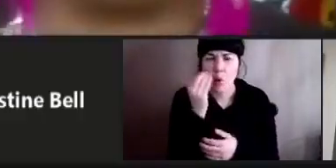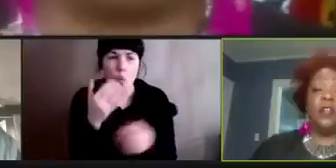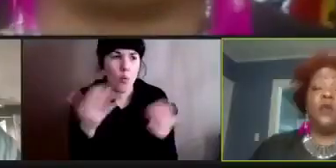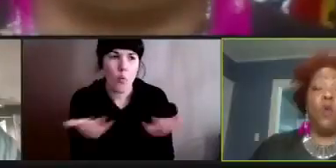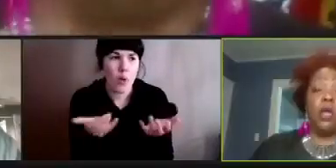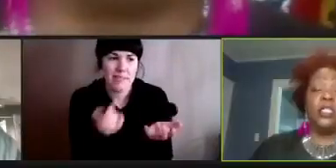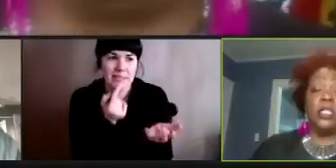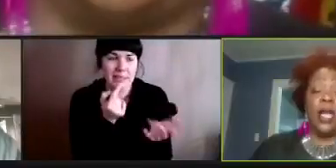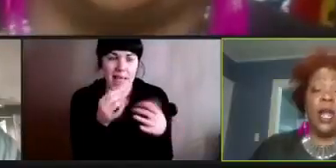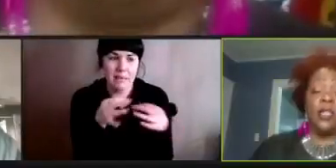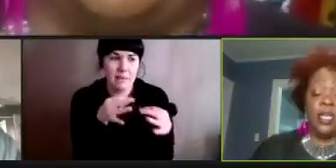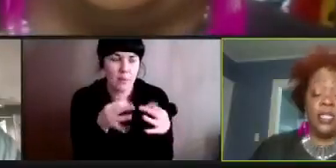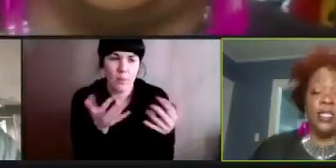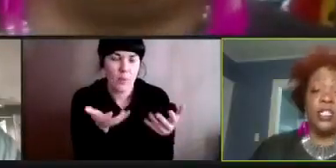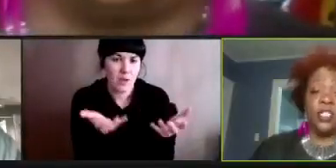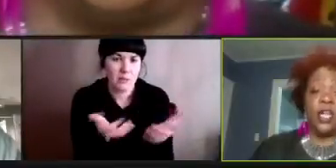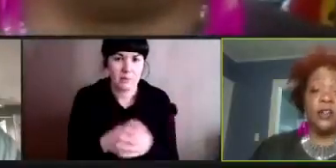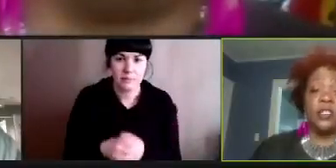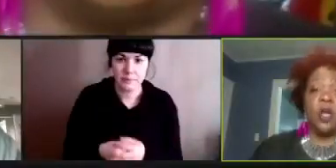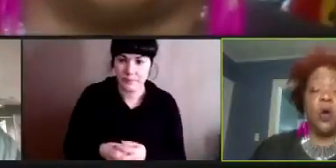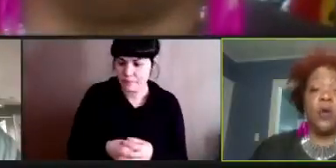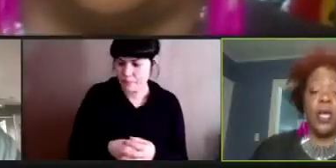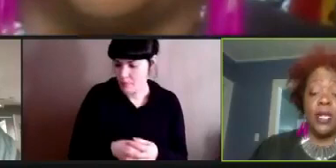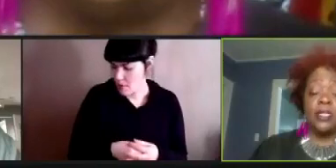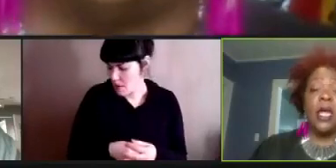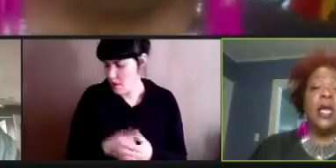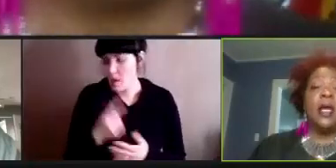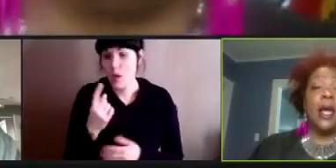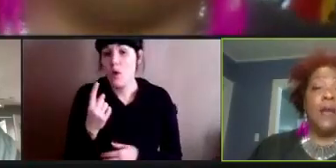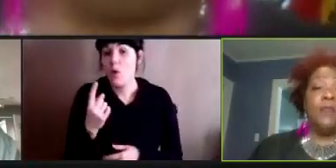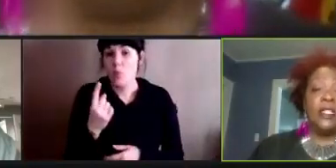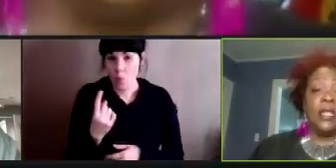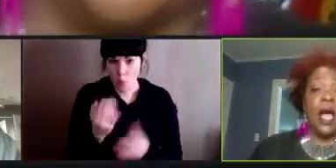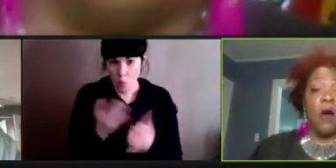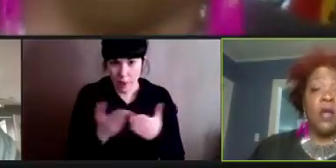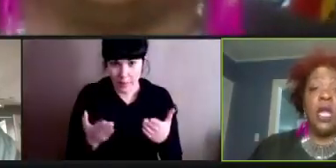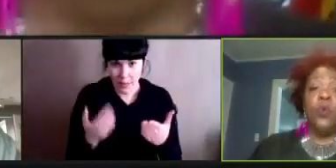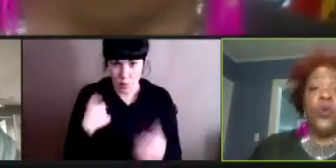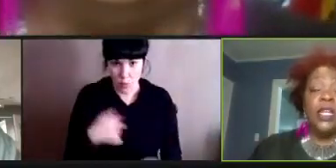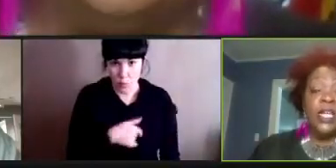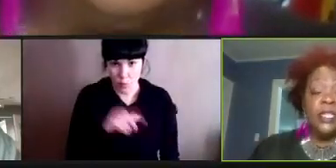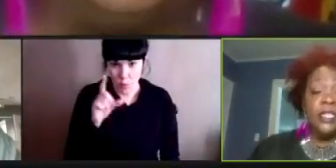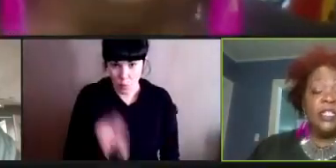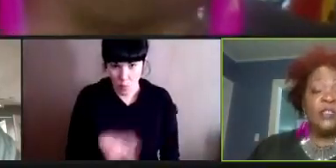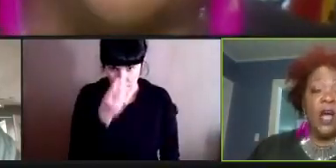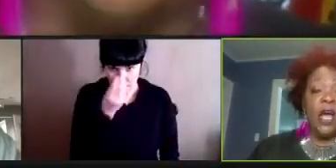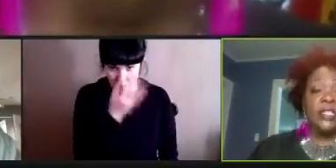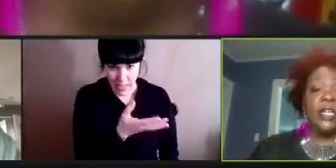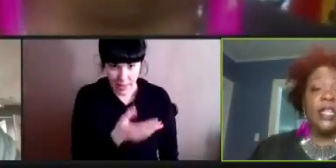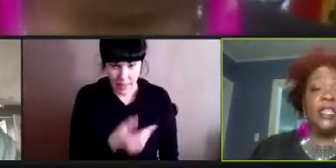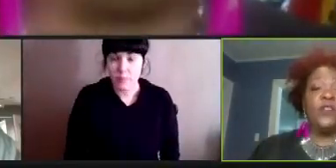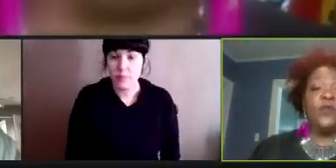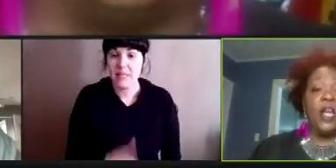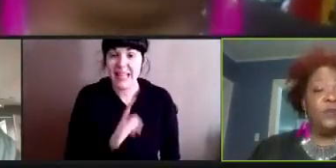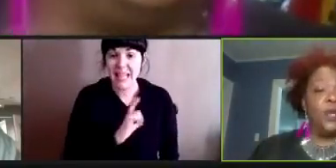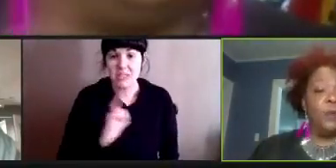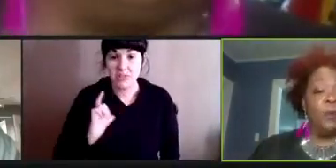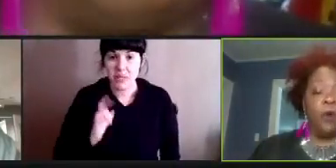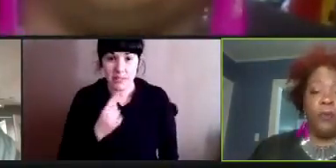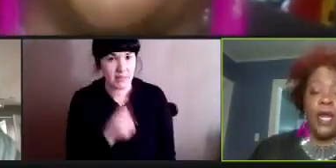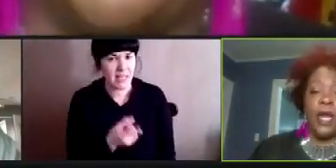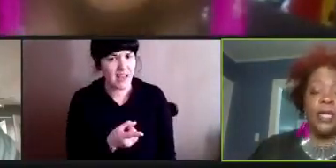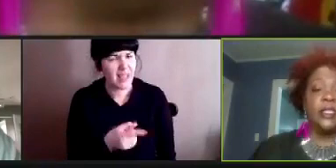we definitely want to let these legislators know is cut this out. Release these funds. Let these funds